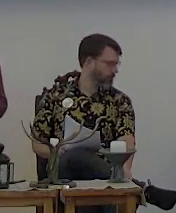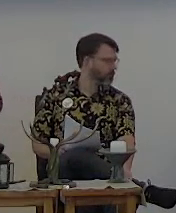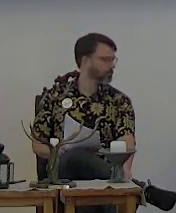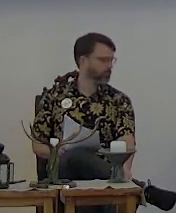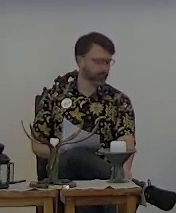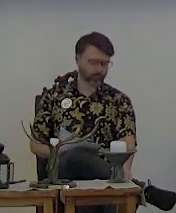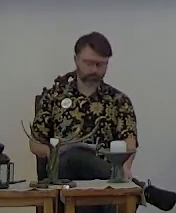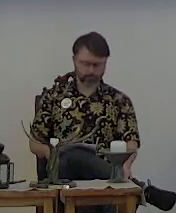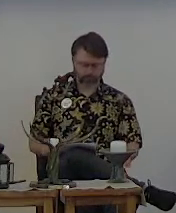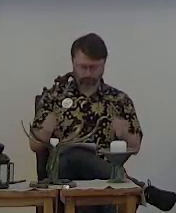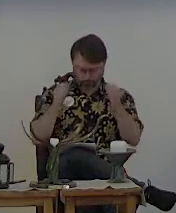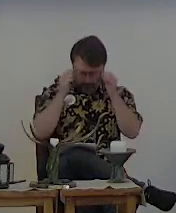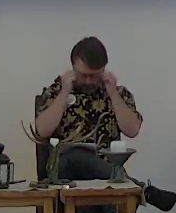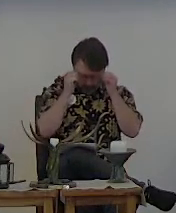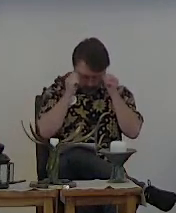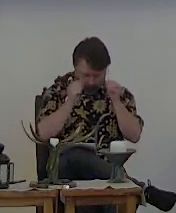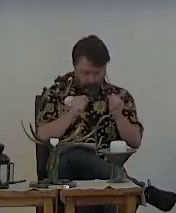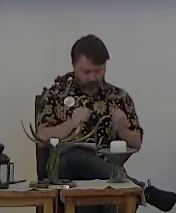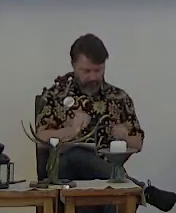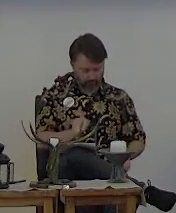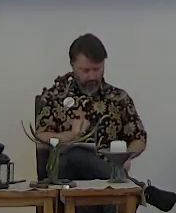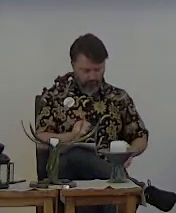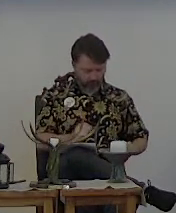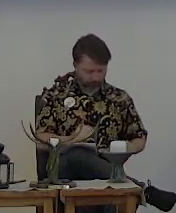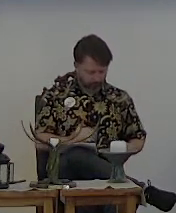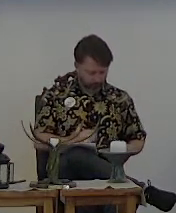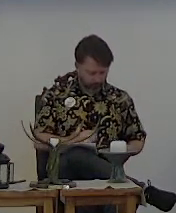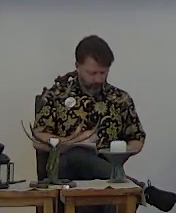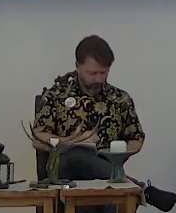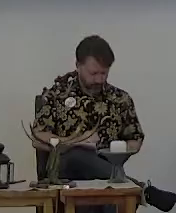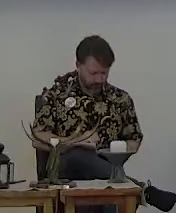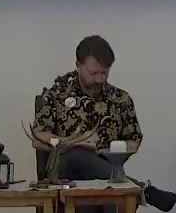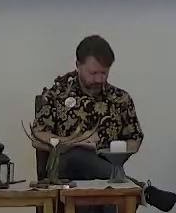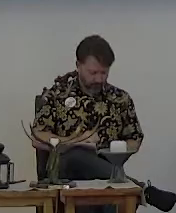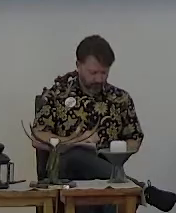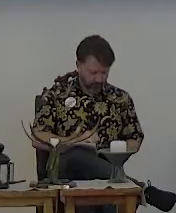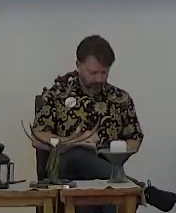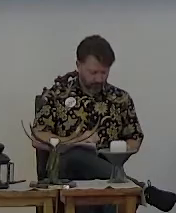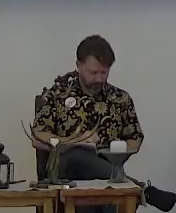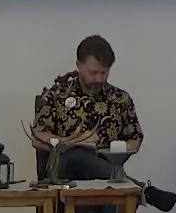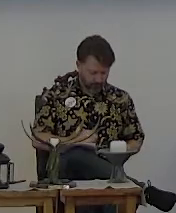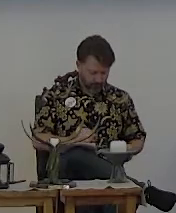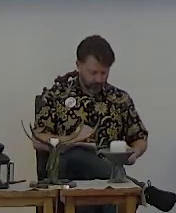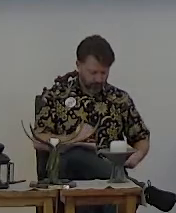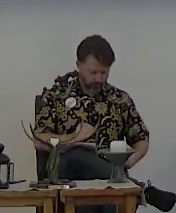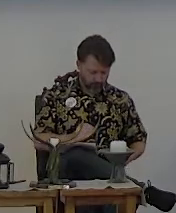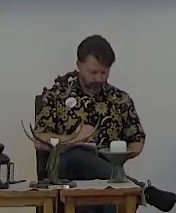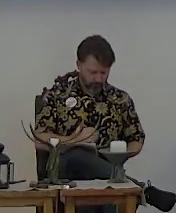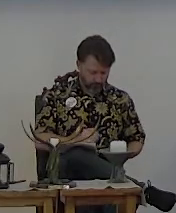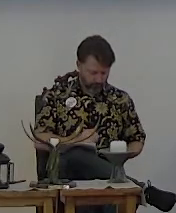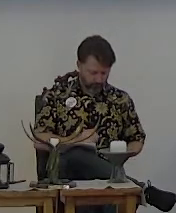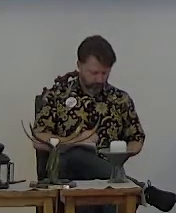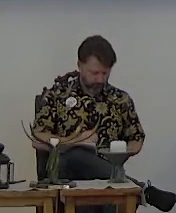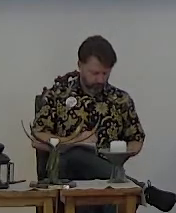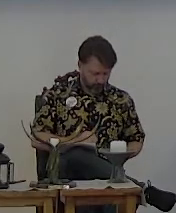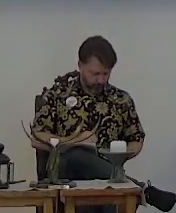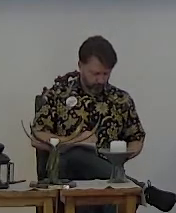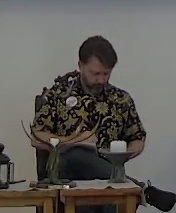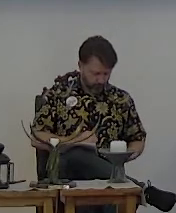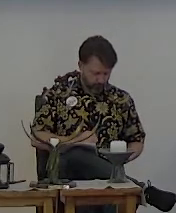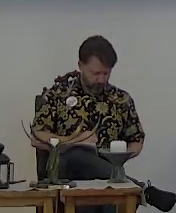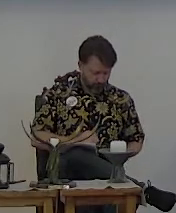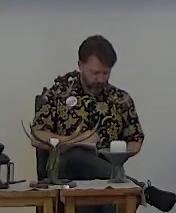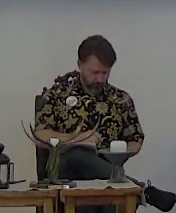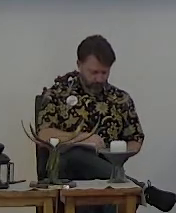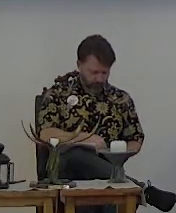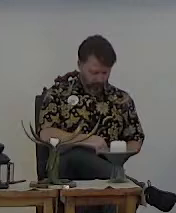and one was, he doesn't want to deal with it. it's a salmon, so it's salmon saltando, which